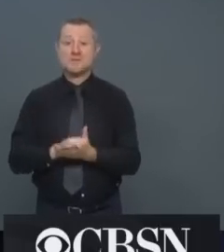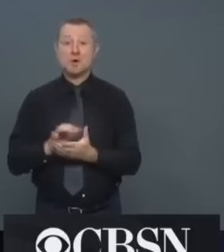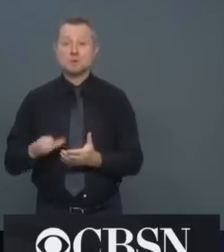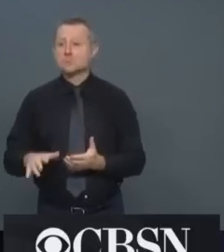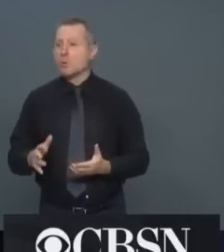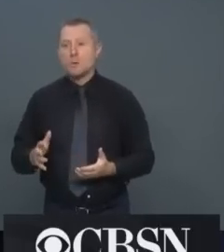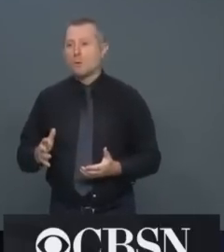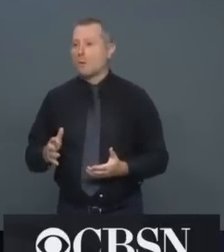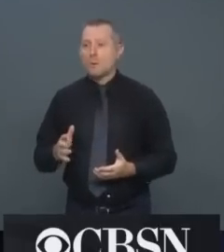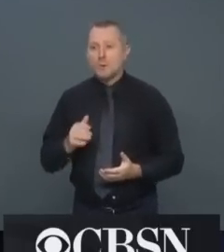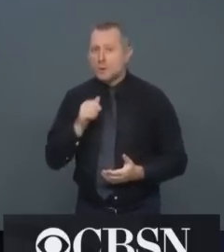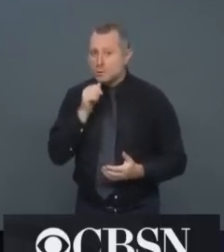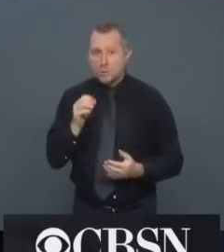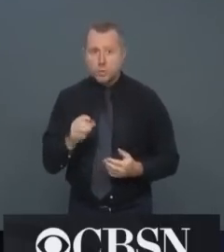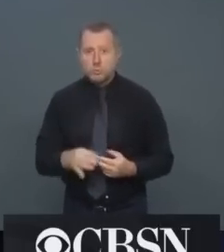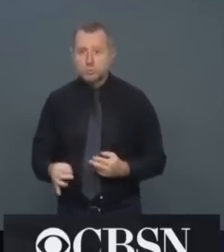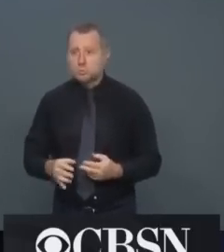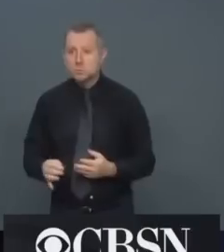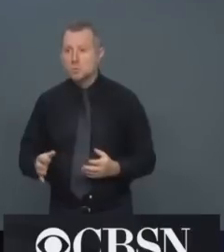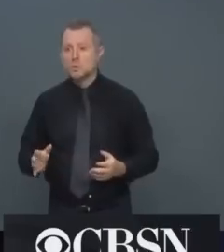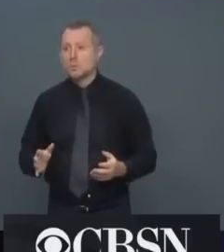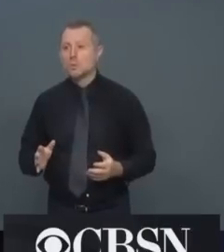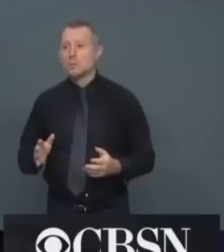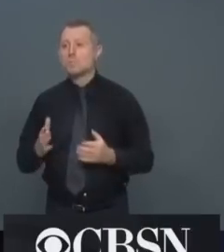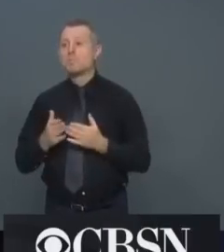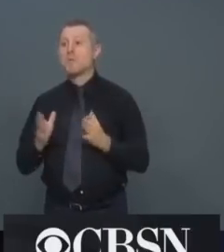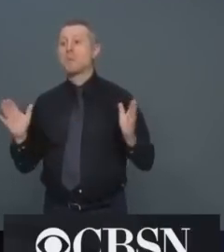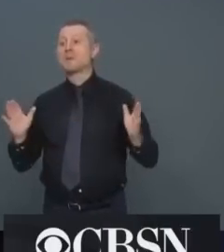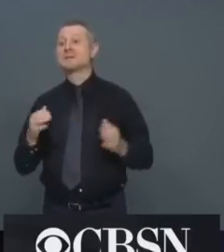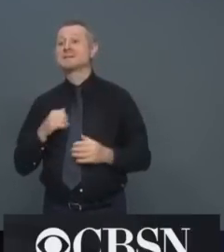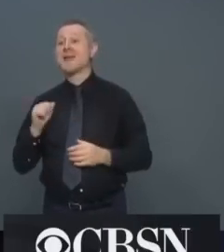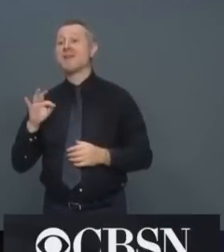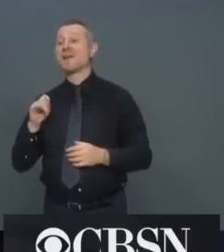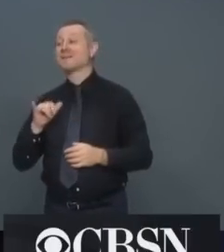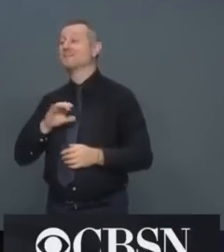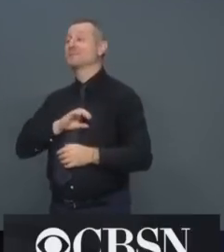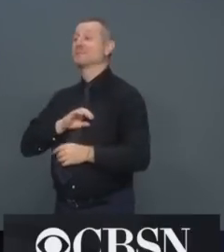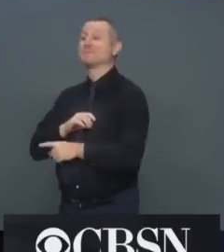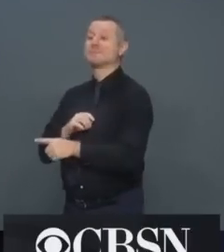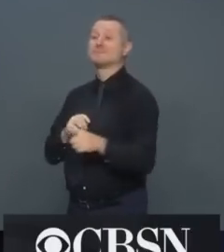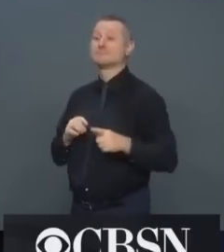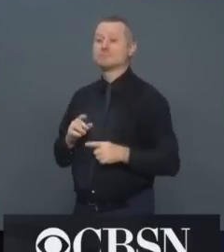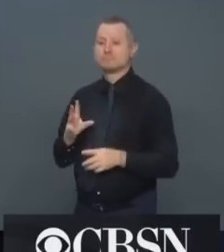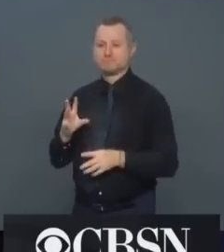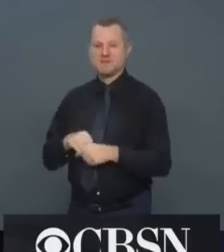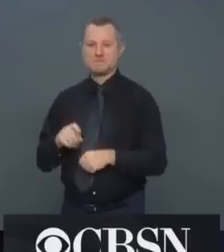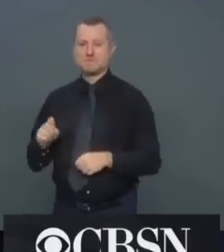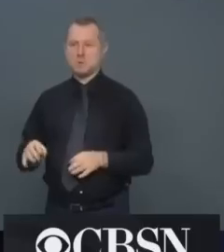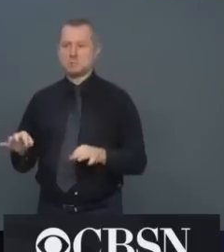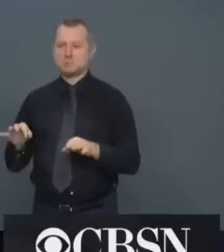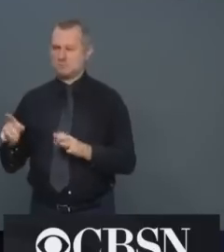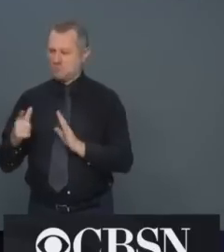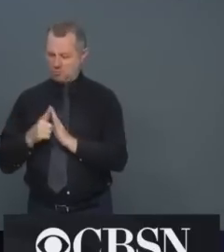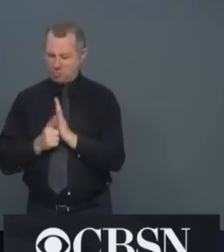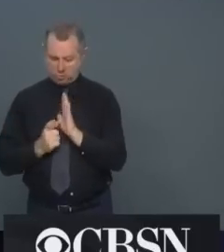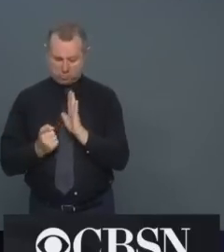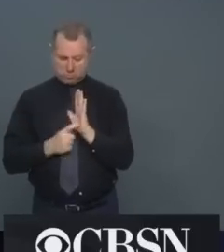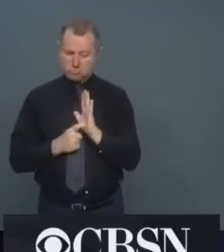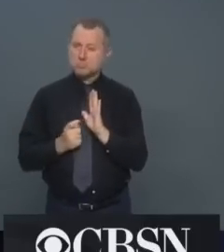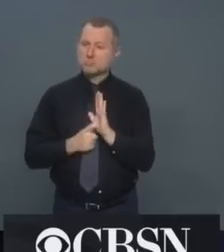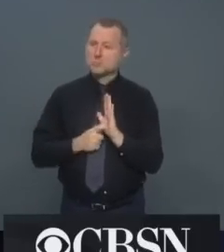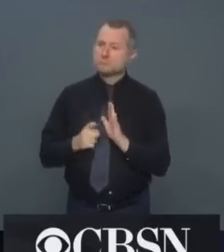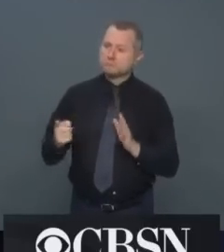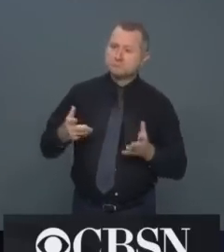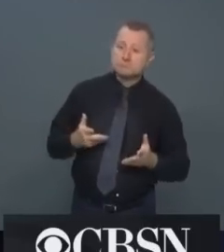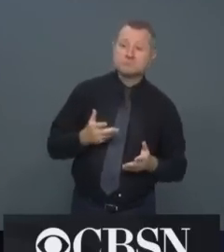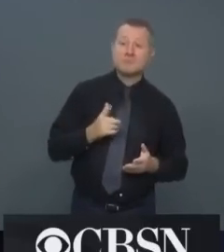right? Public safety is going to be important. Public safety, you know, the rich will